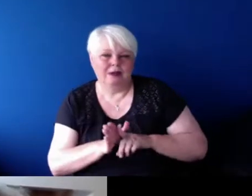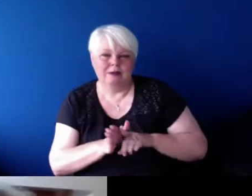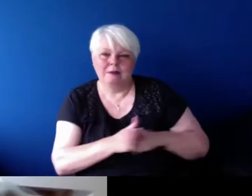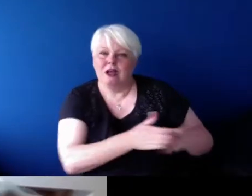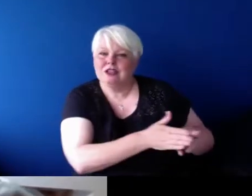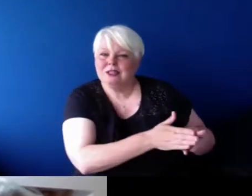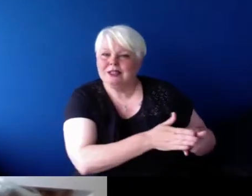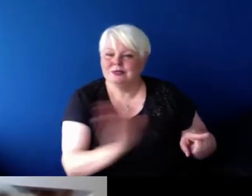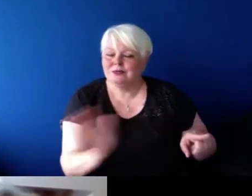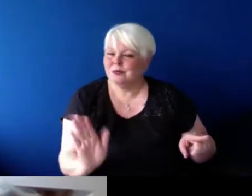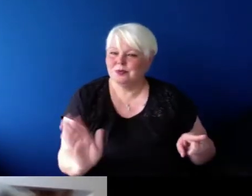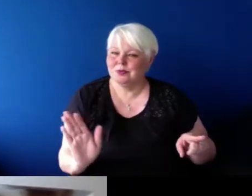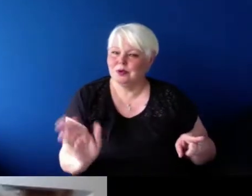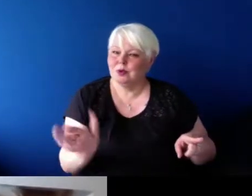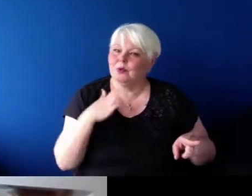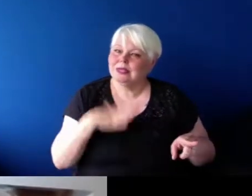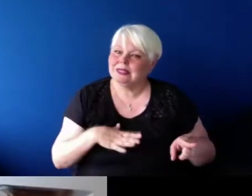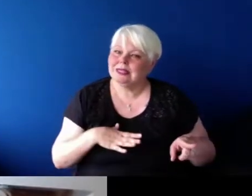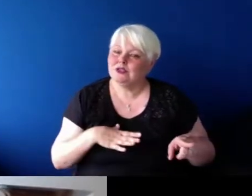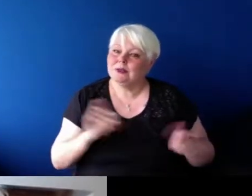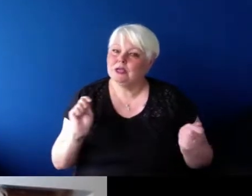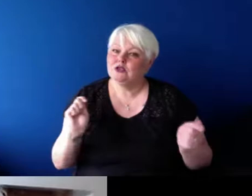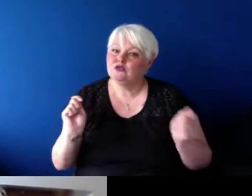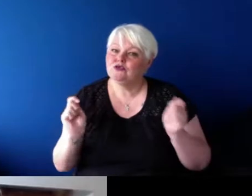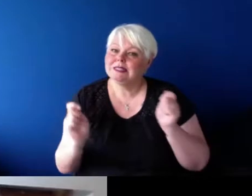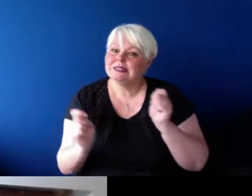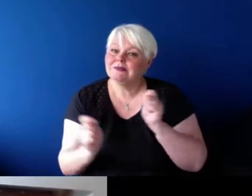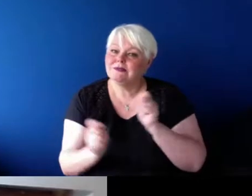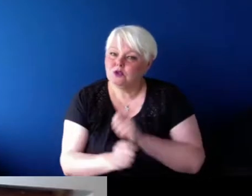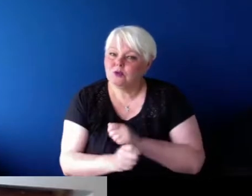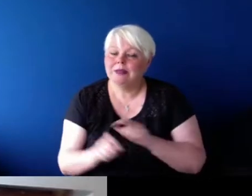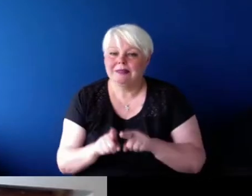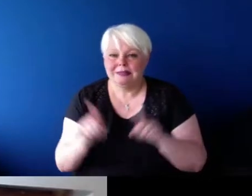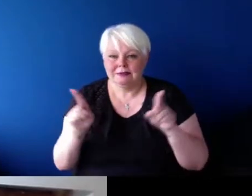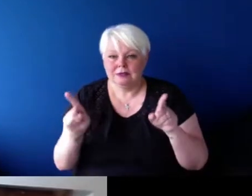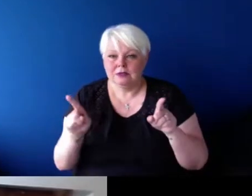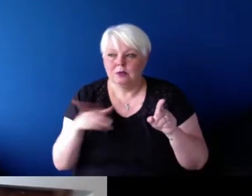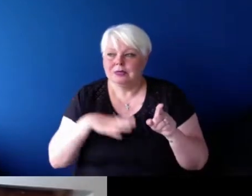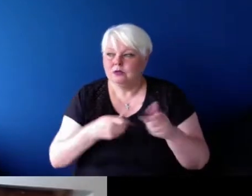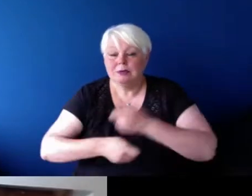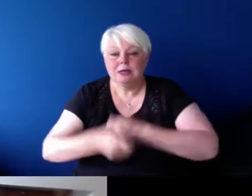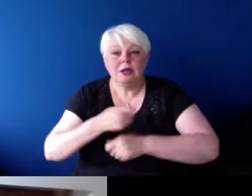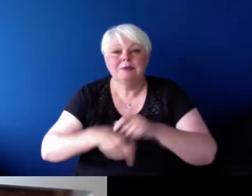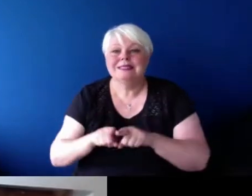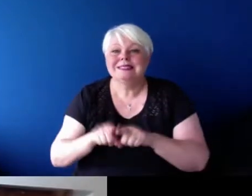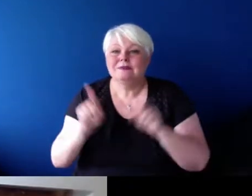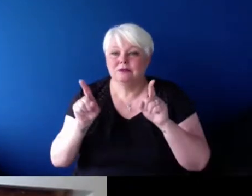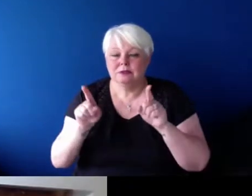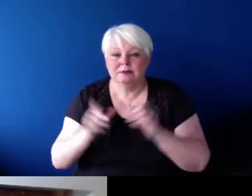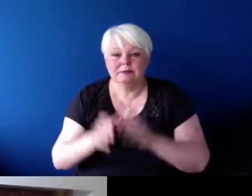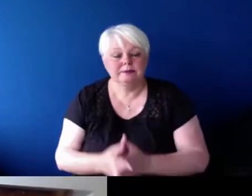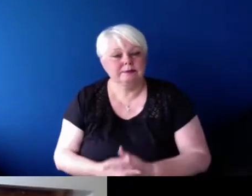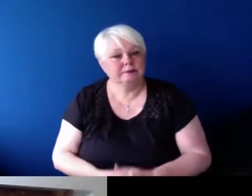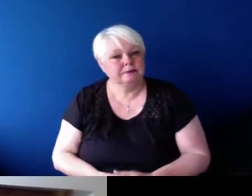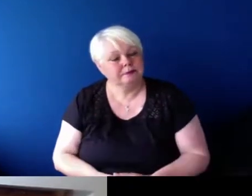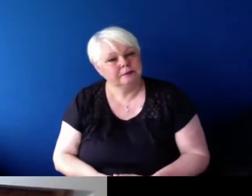It's actually, we need to be transformed by this difference, and we need to become something else. Absolutely. And